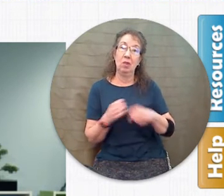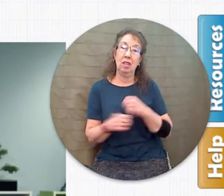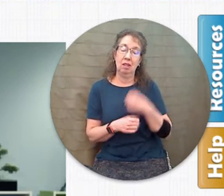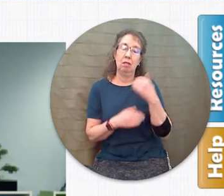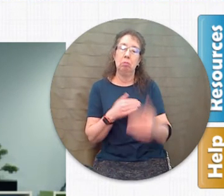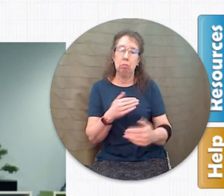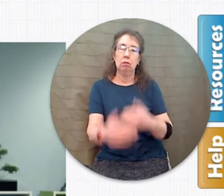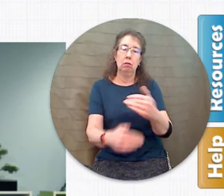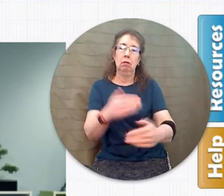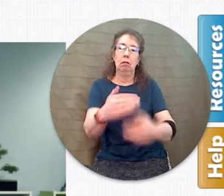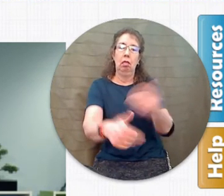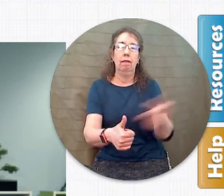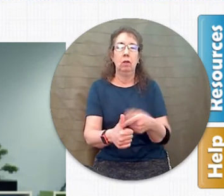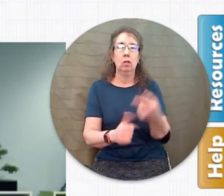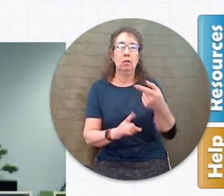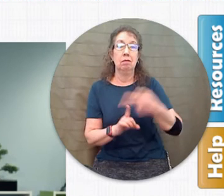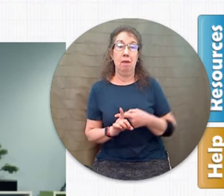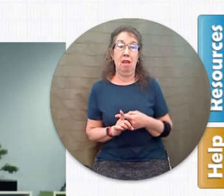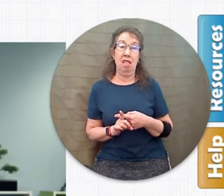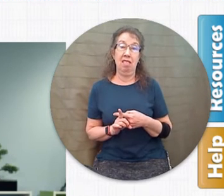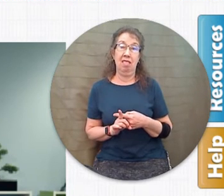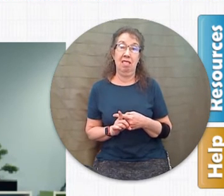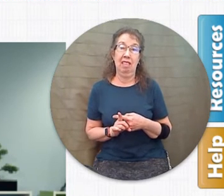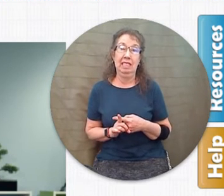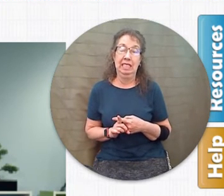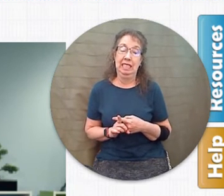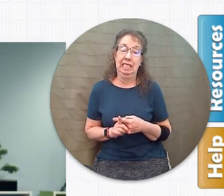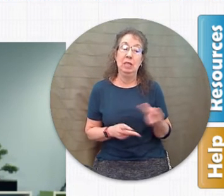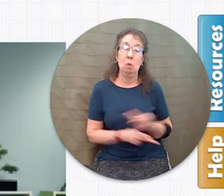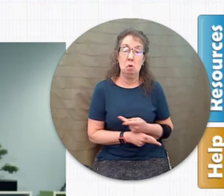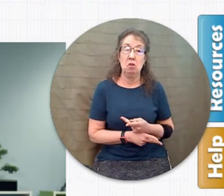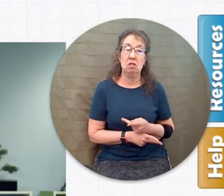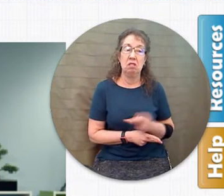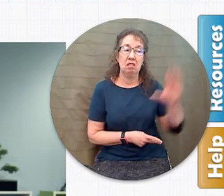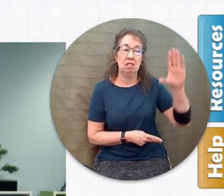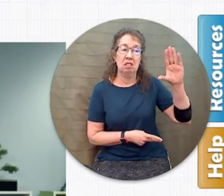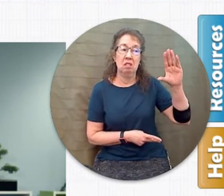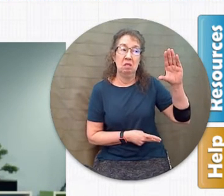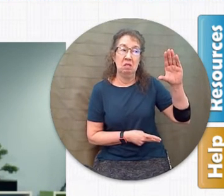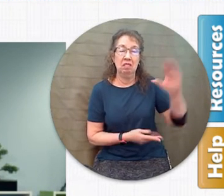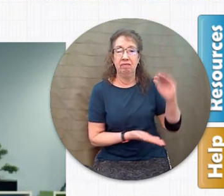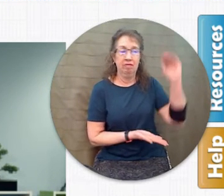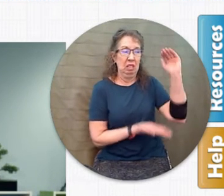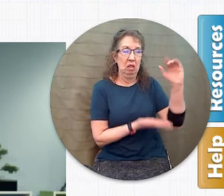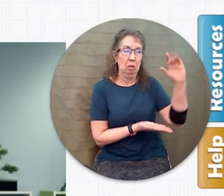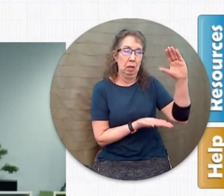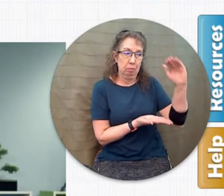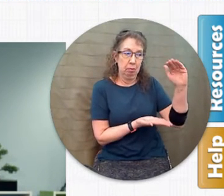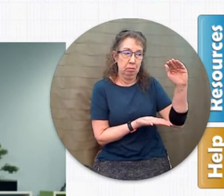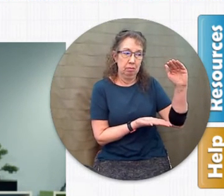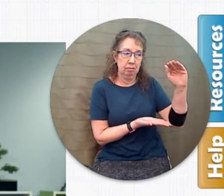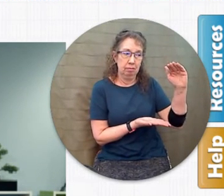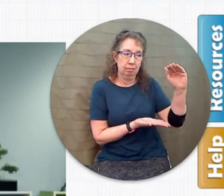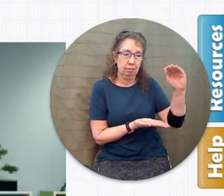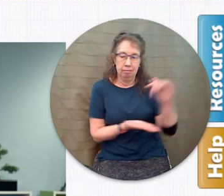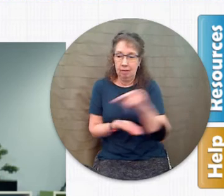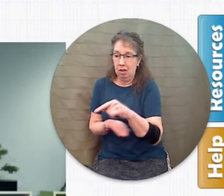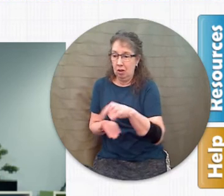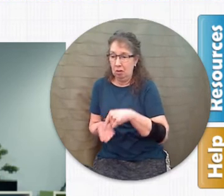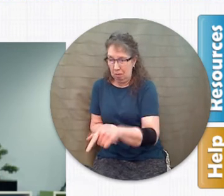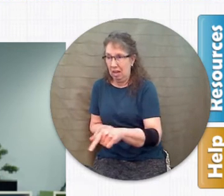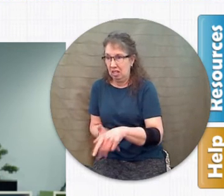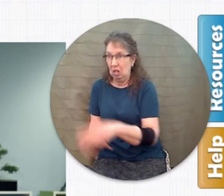the first month is probably going to be a little ugly like this, where it's like you're basically just paying the bank. You're not